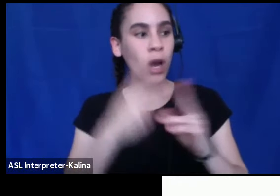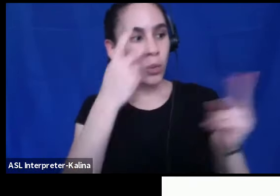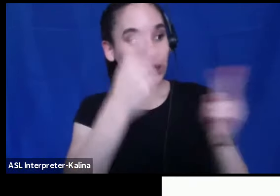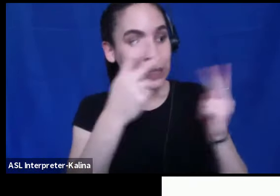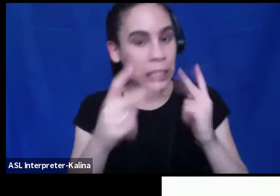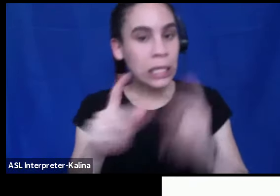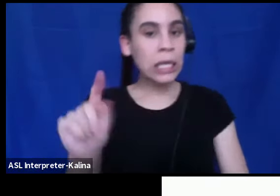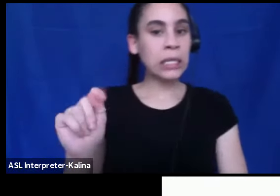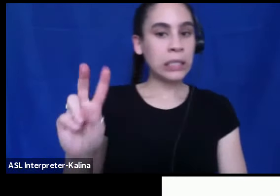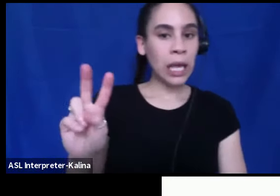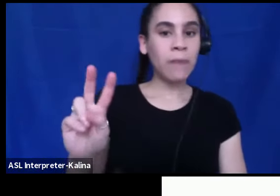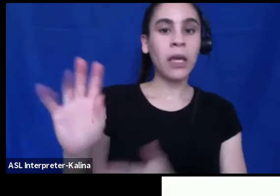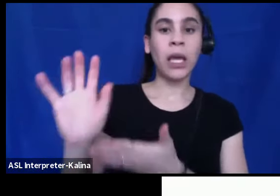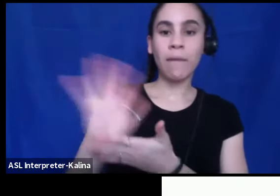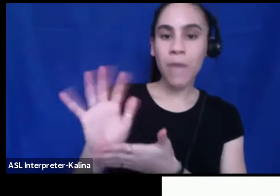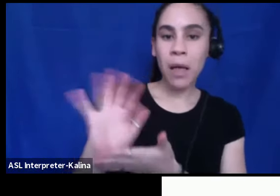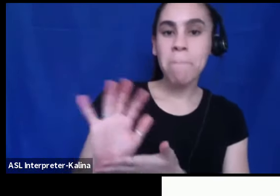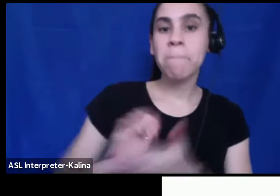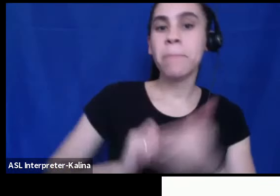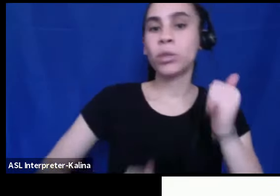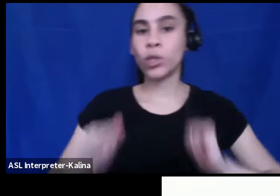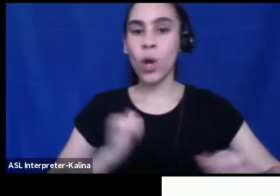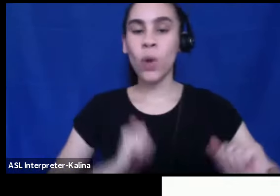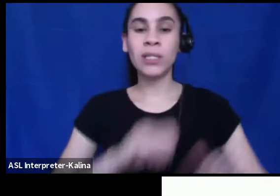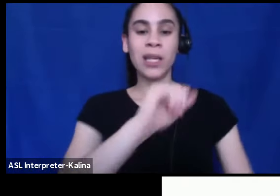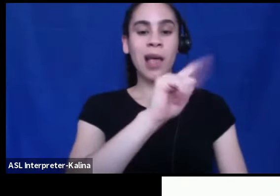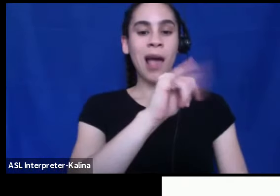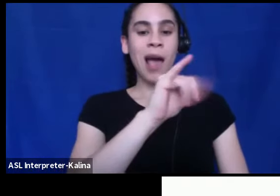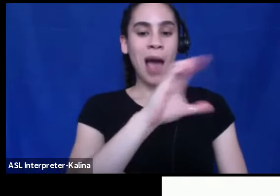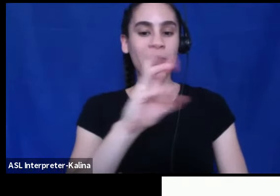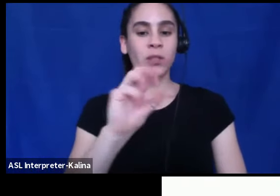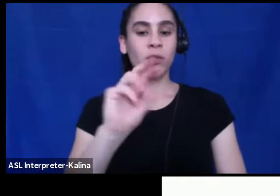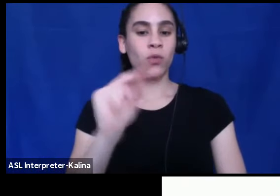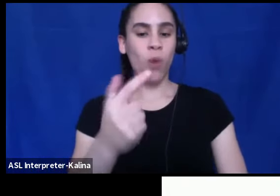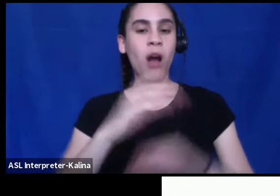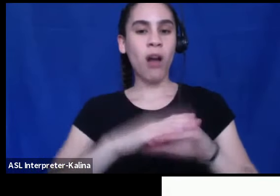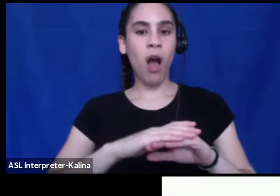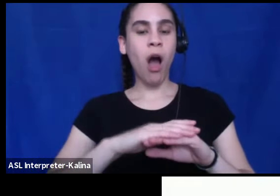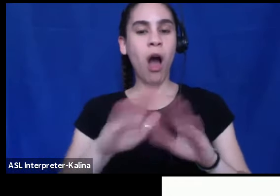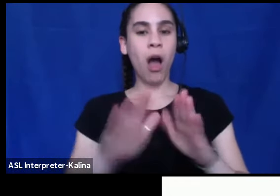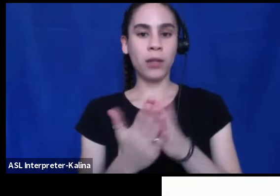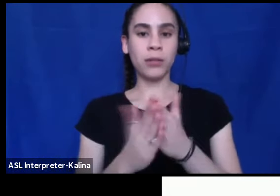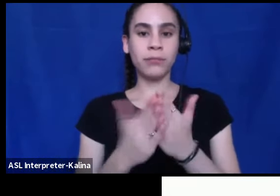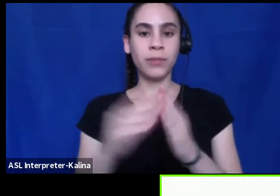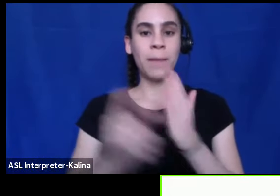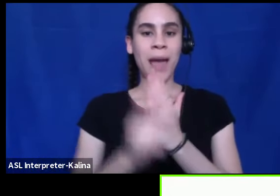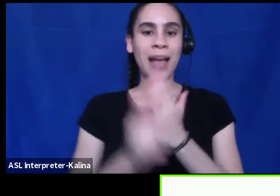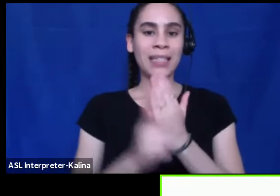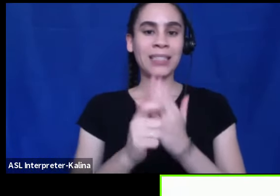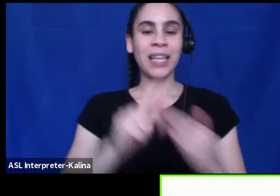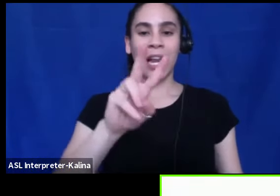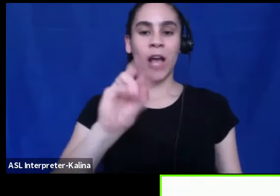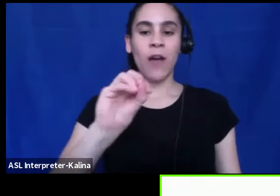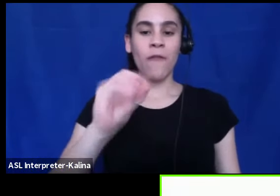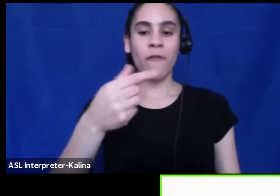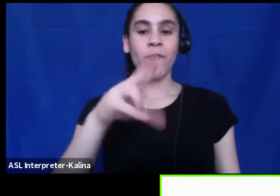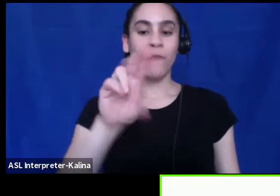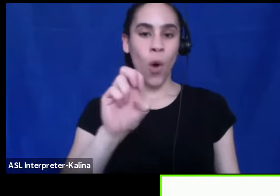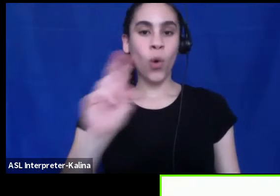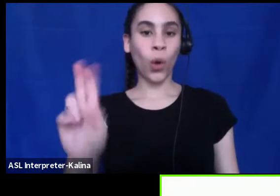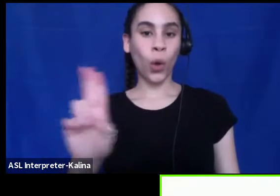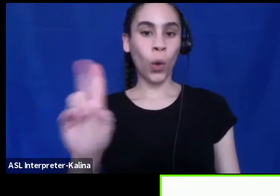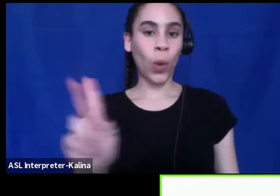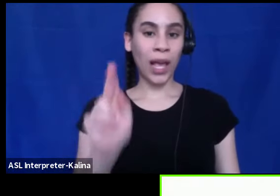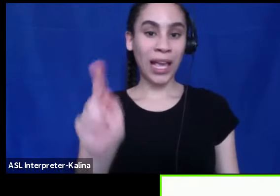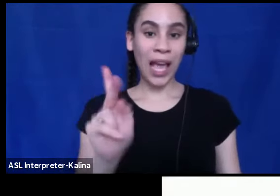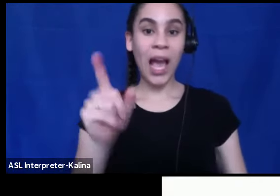film and shows. And I mean, Alice Wong was on the cover of Vogue UK this year. We're seeing more articles and